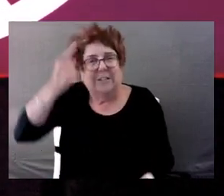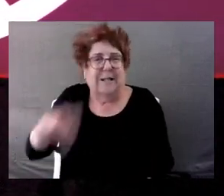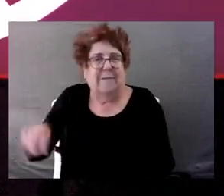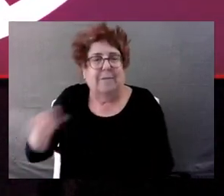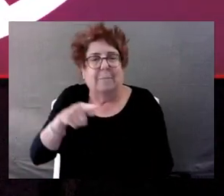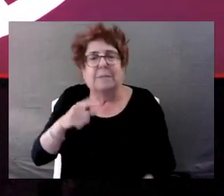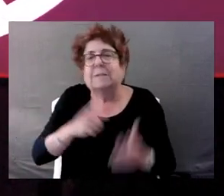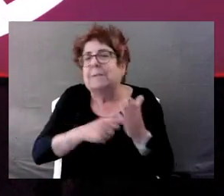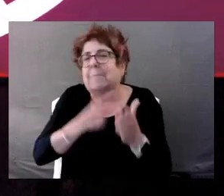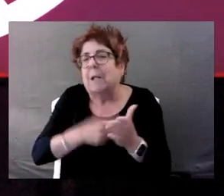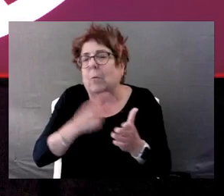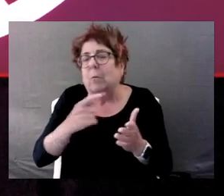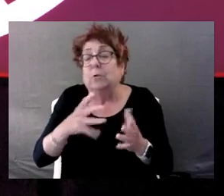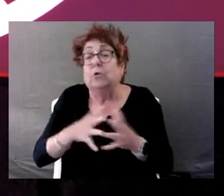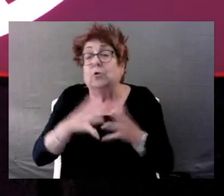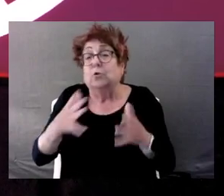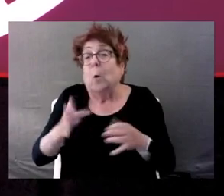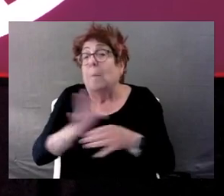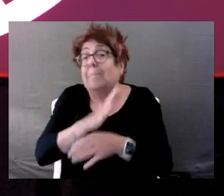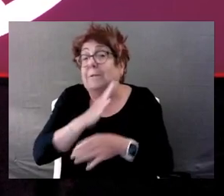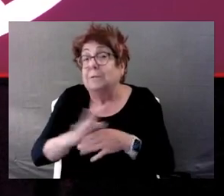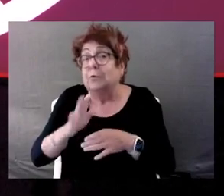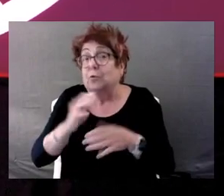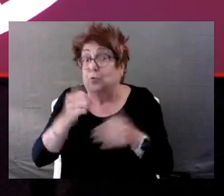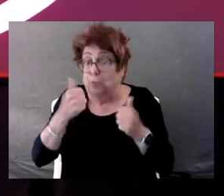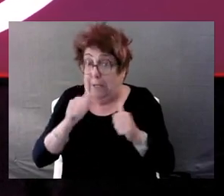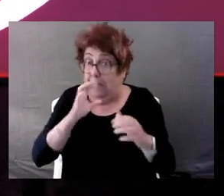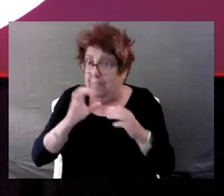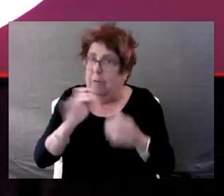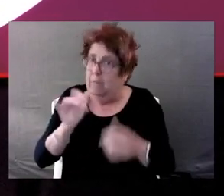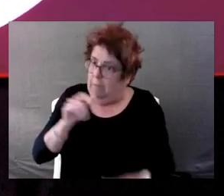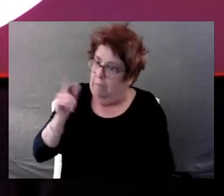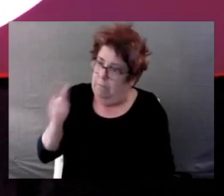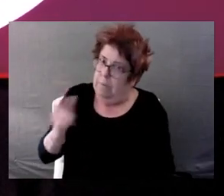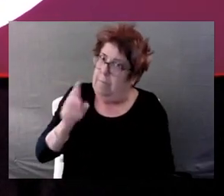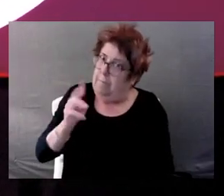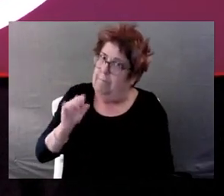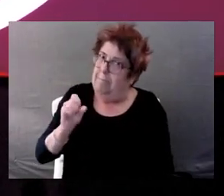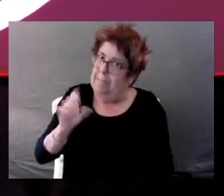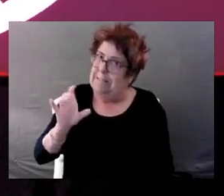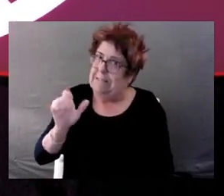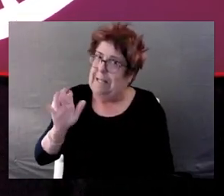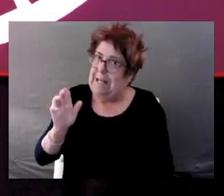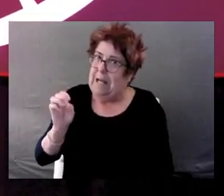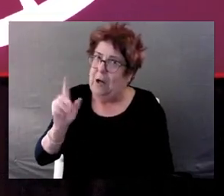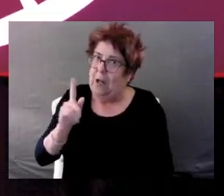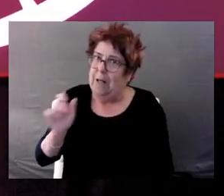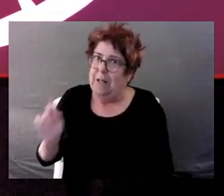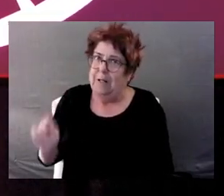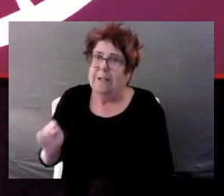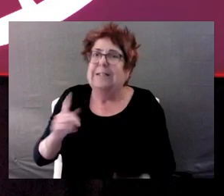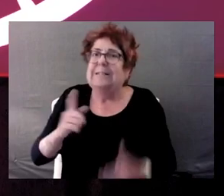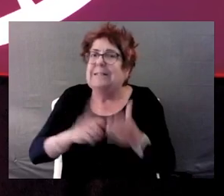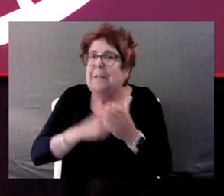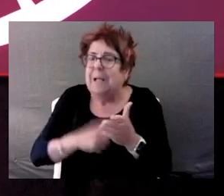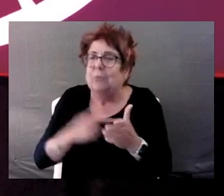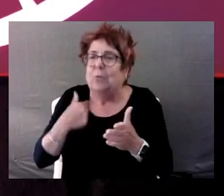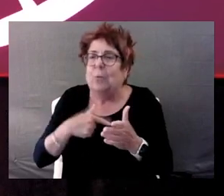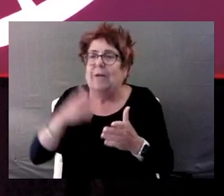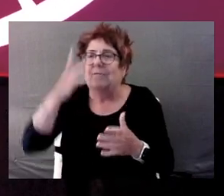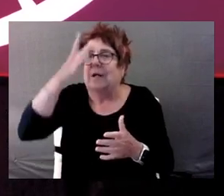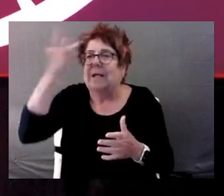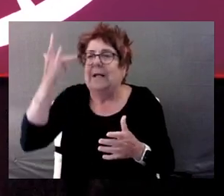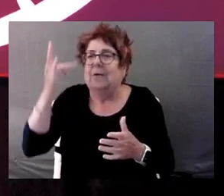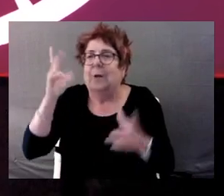communicate, like Miss Carolyn, communicate what it is that we want, that we forget to listen. She forced